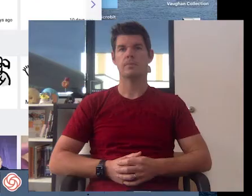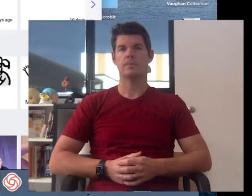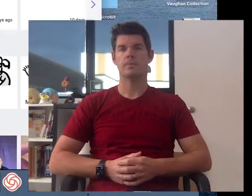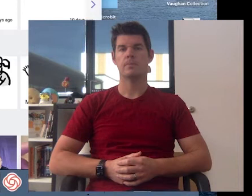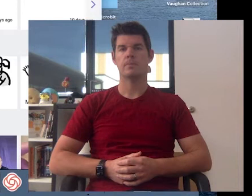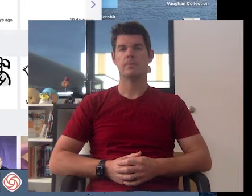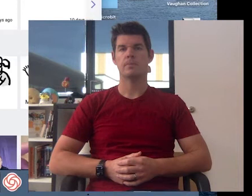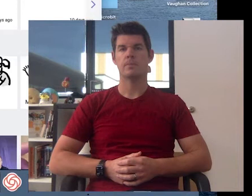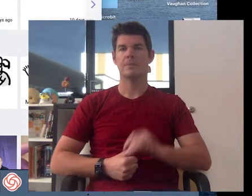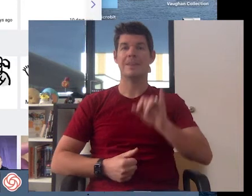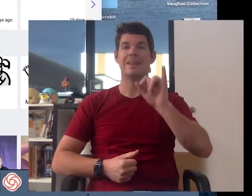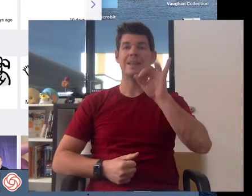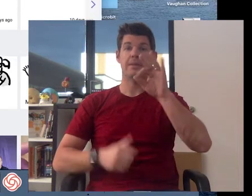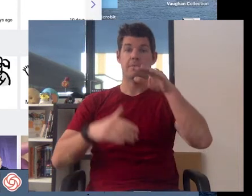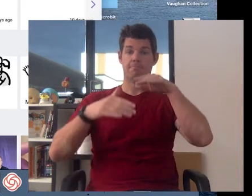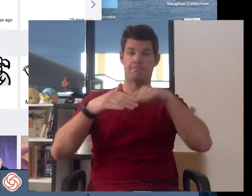So if you go to